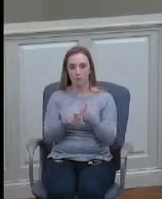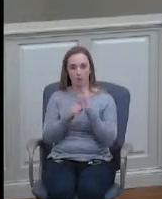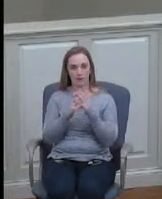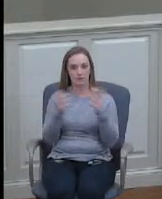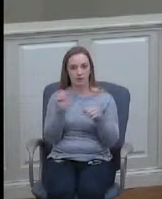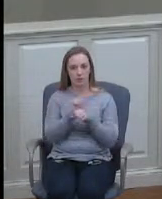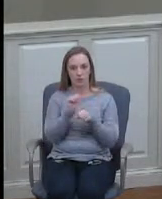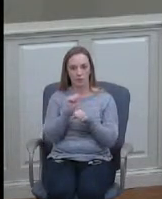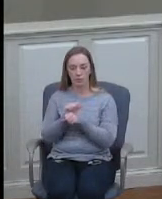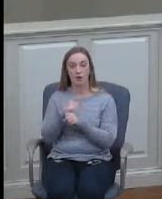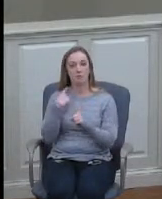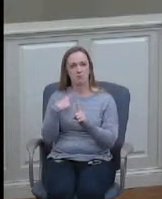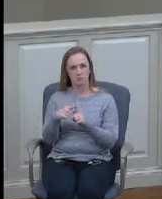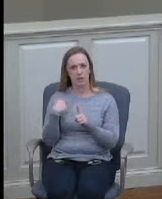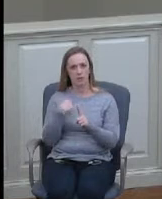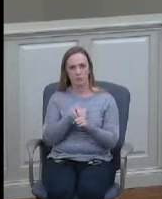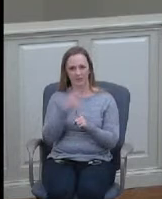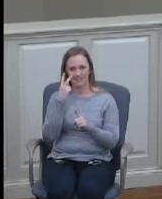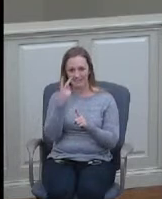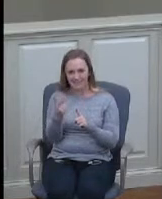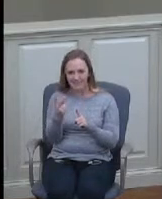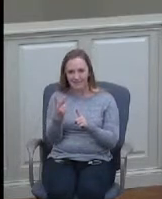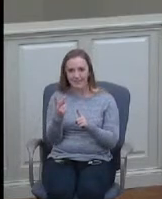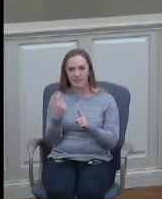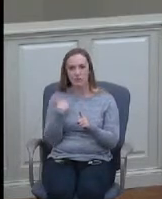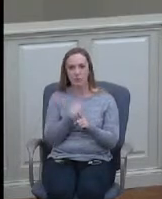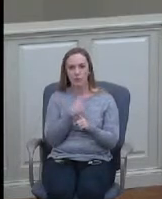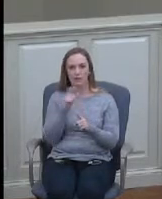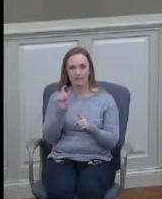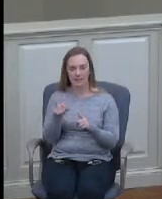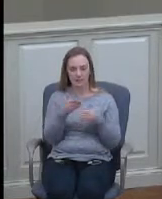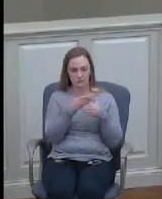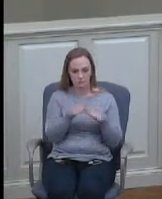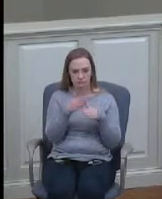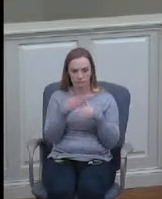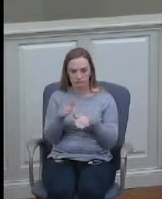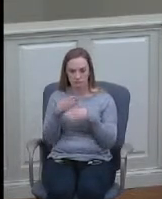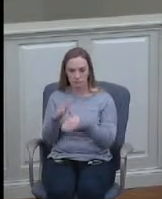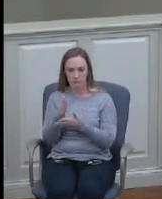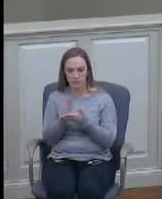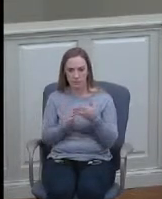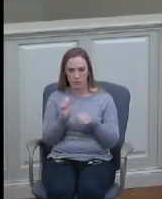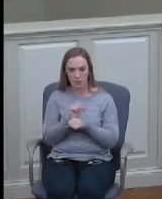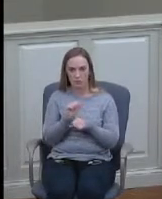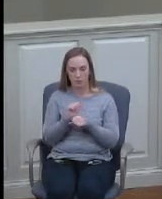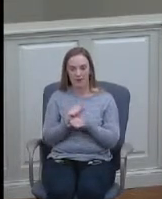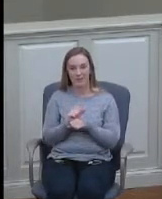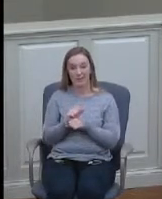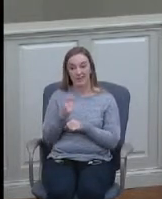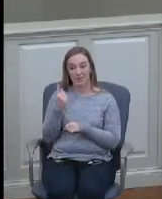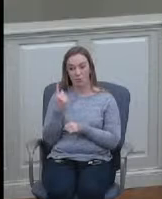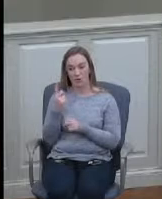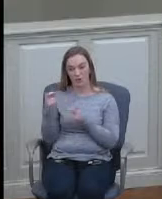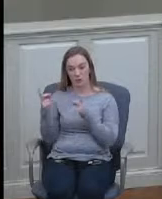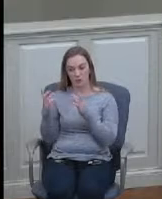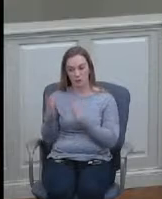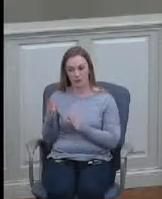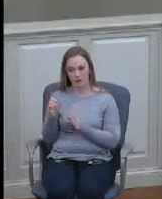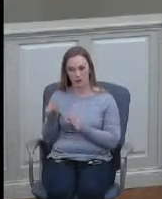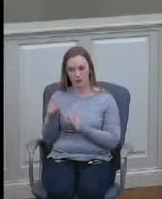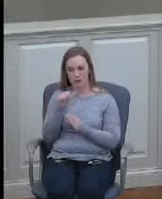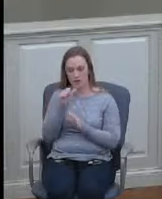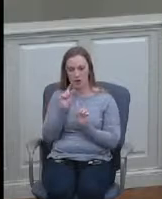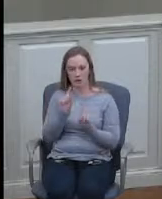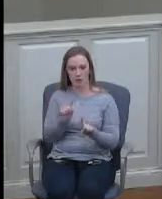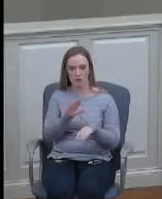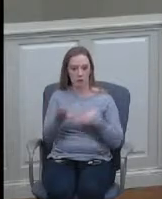divide up other work. Like, they don't need to be going to meetings constantly. We've realized this. We all need to be dividing up, and our committees have taken a hold of all